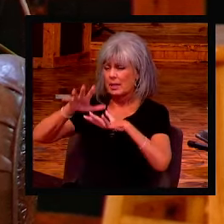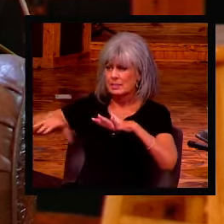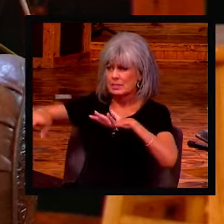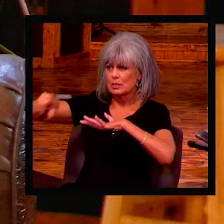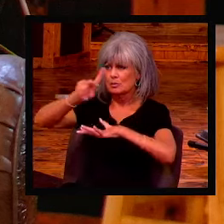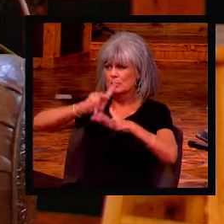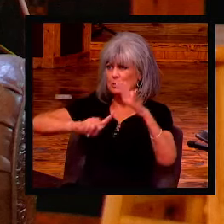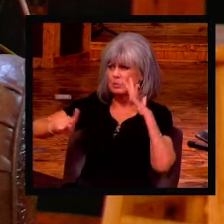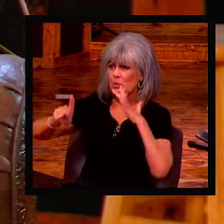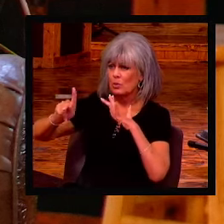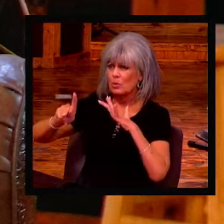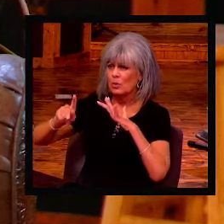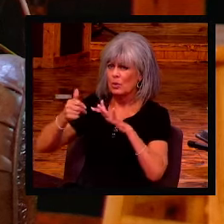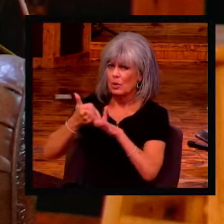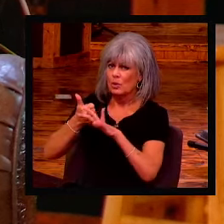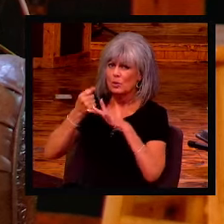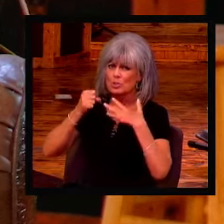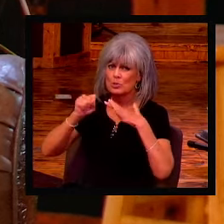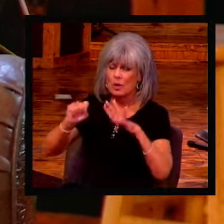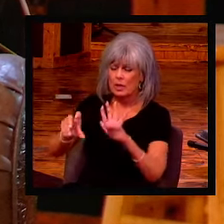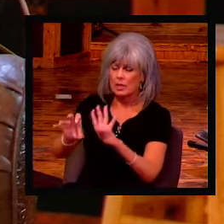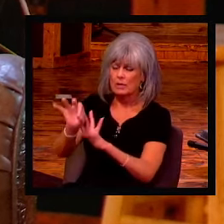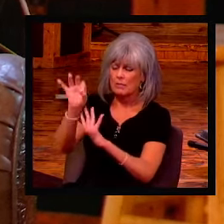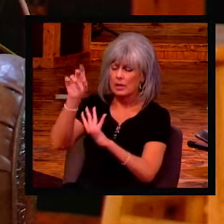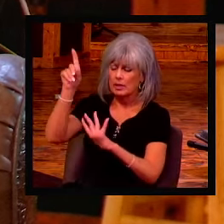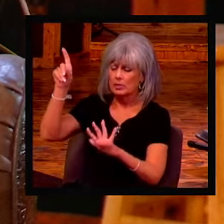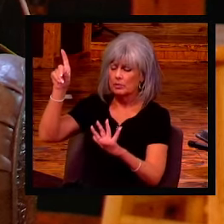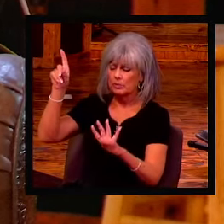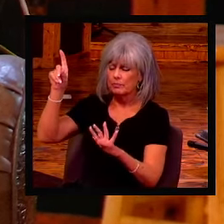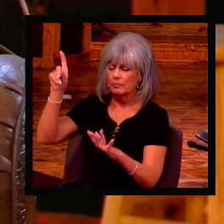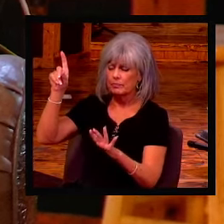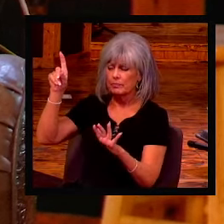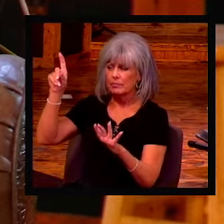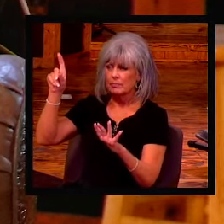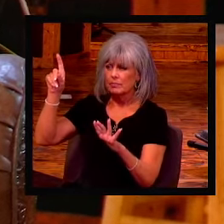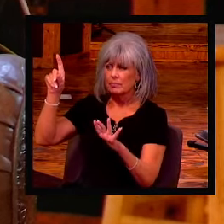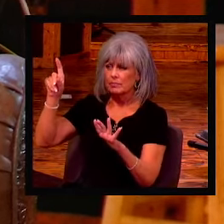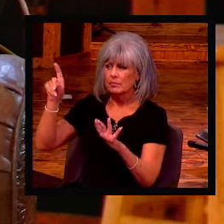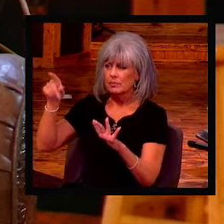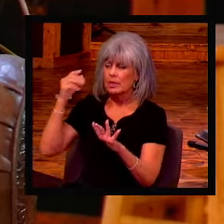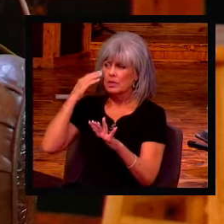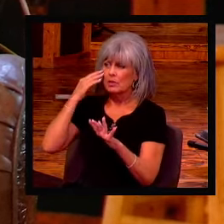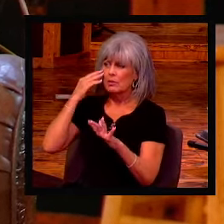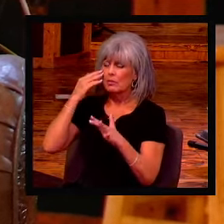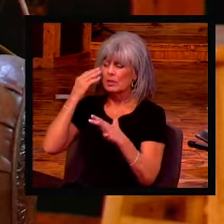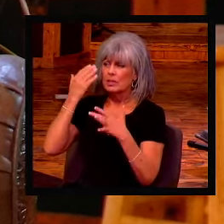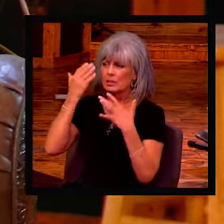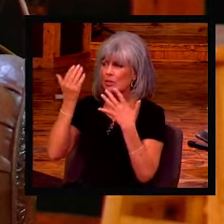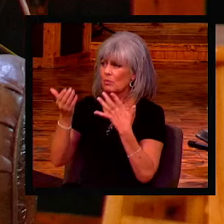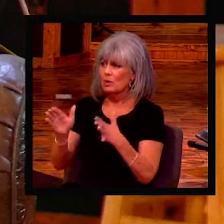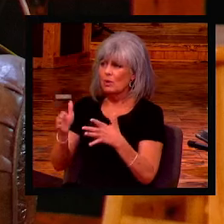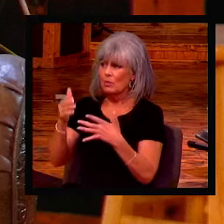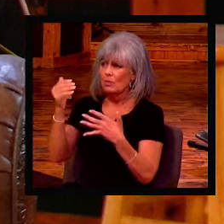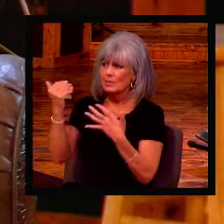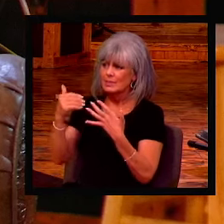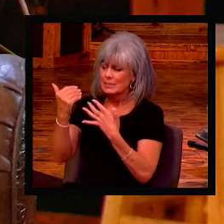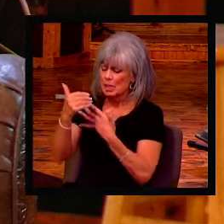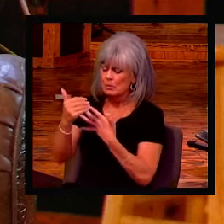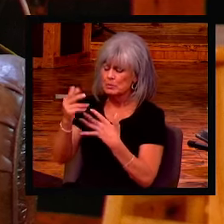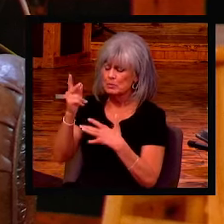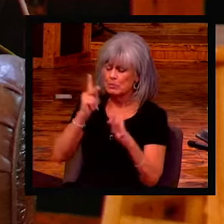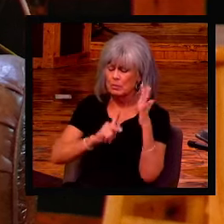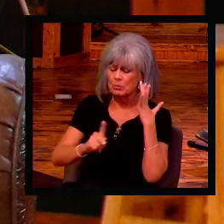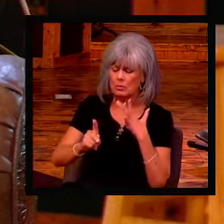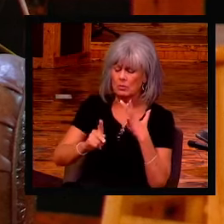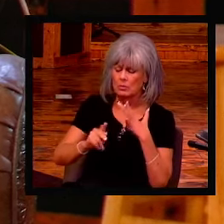are trying to find you, but they don't know the steps. For those that walk in darkness,